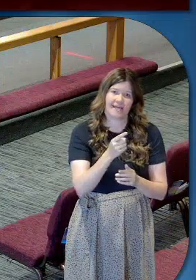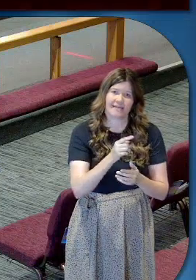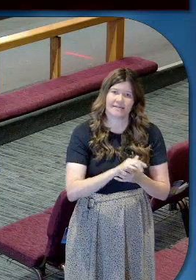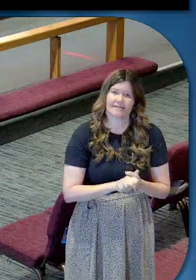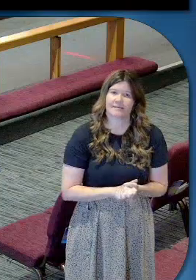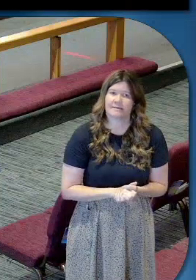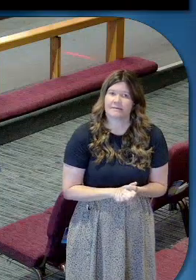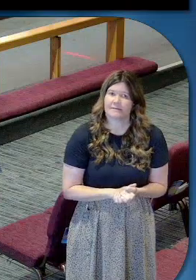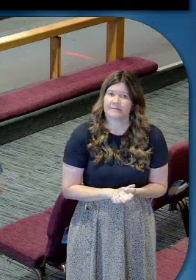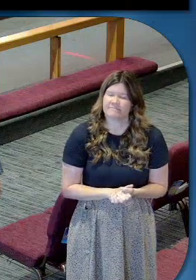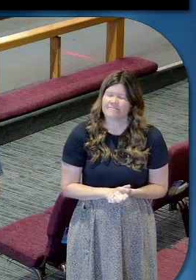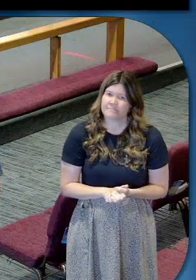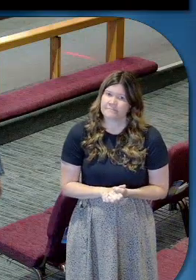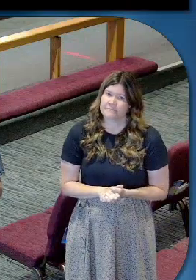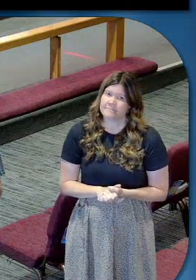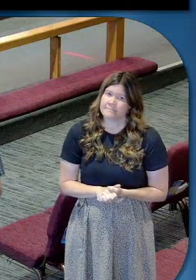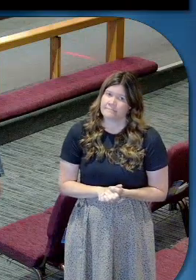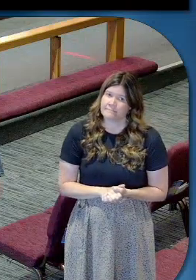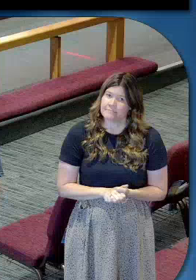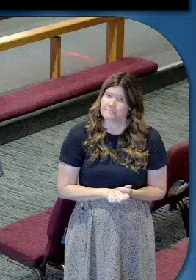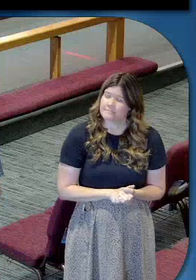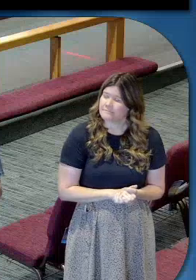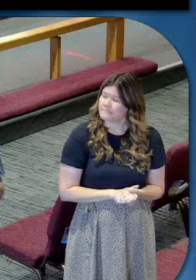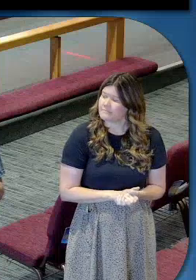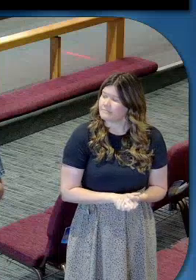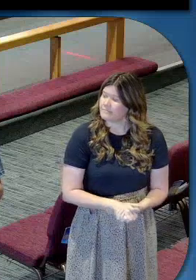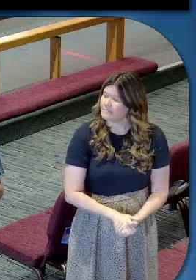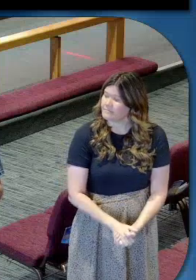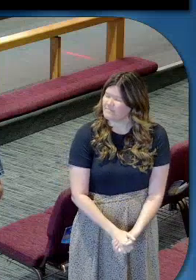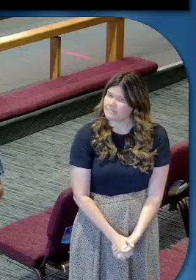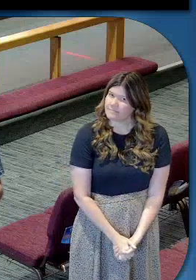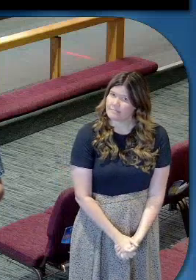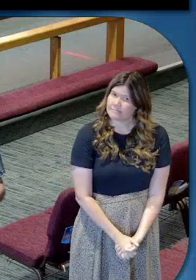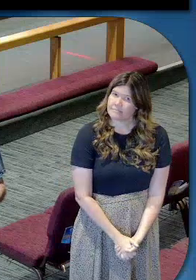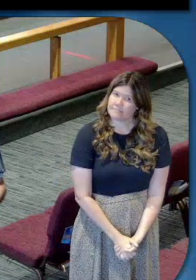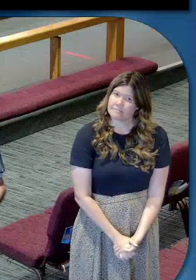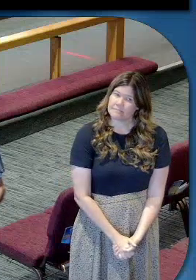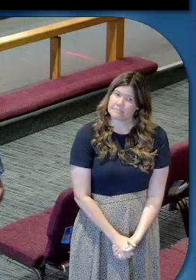Holy, holy, holy